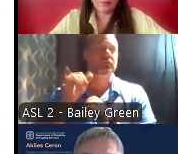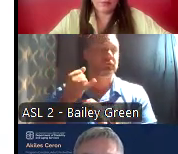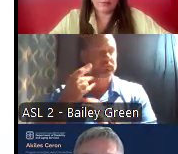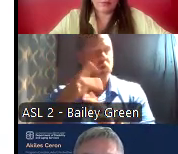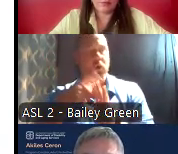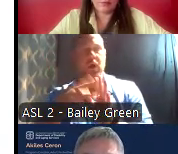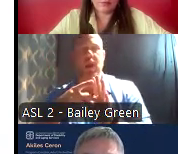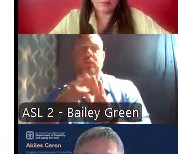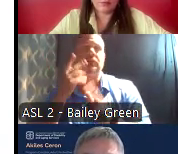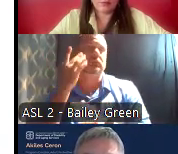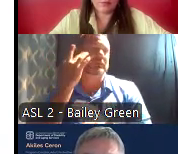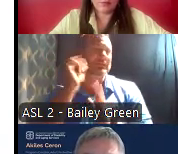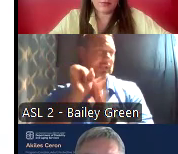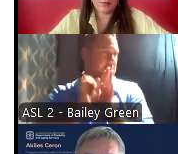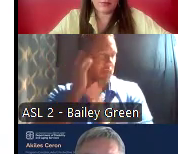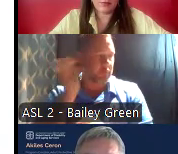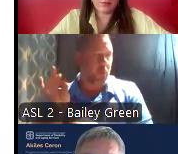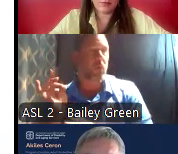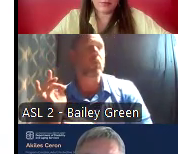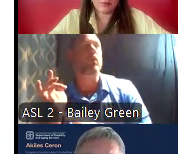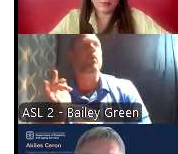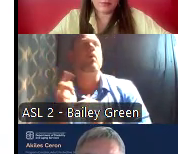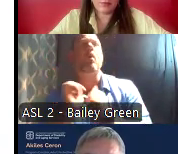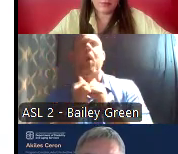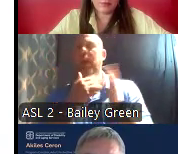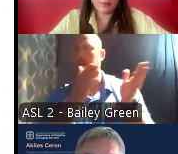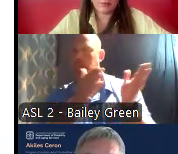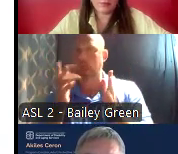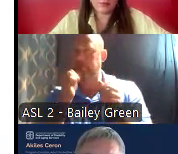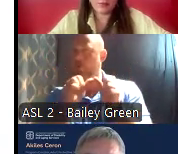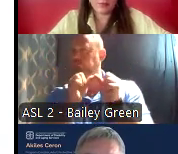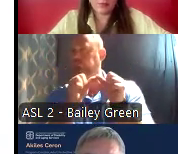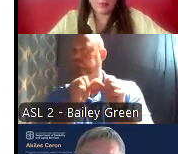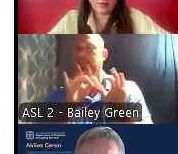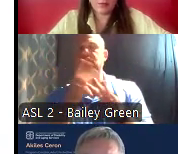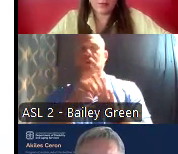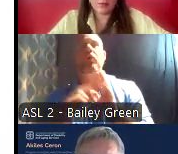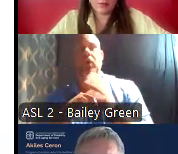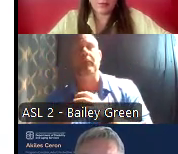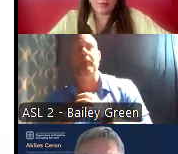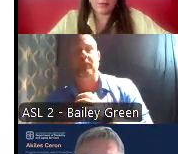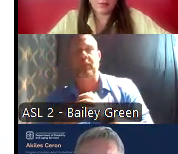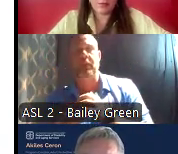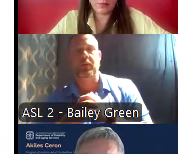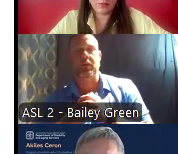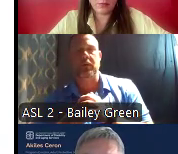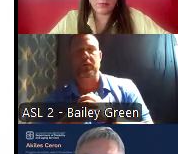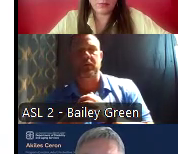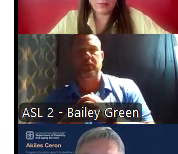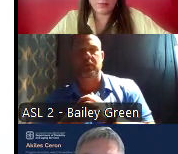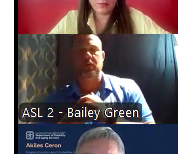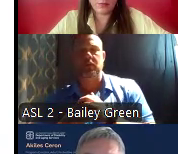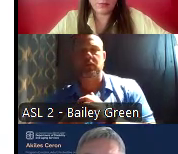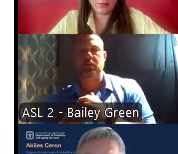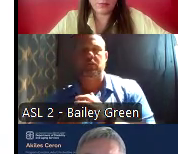impact California, and ways that we can plan for sustainability of these programs. And then we also had a